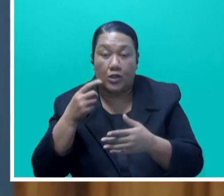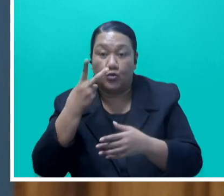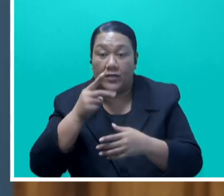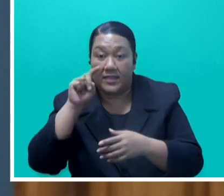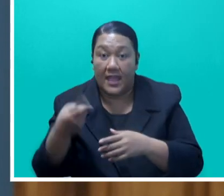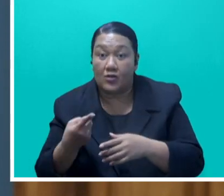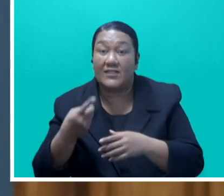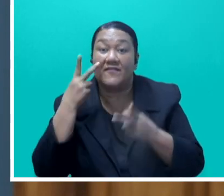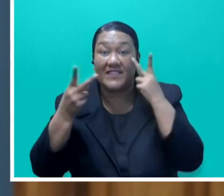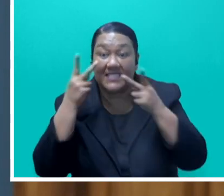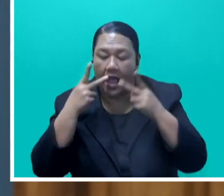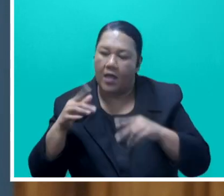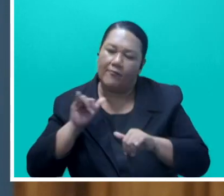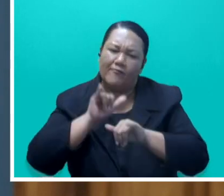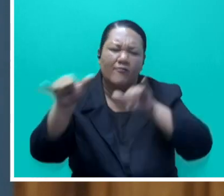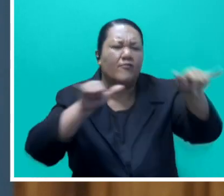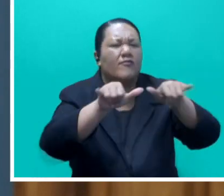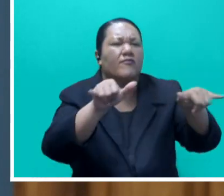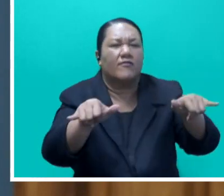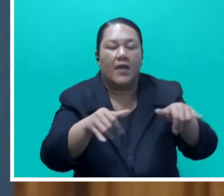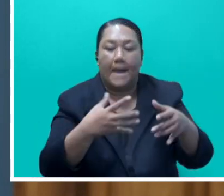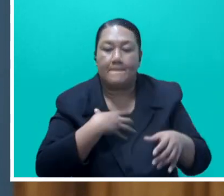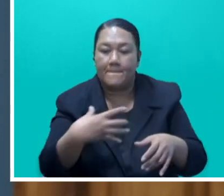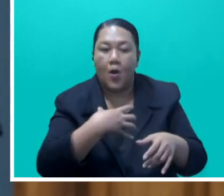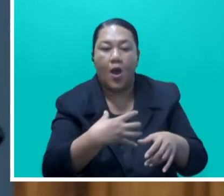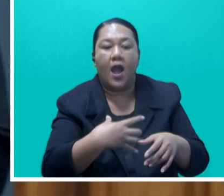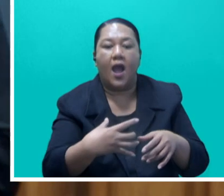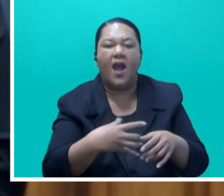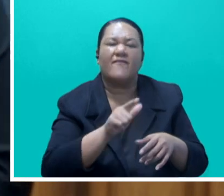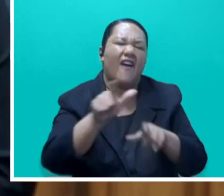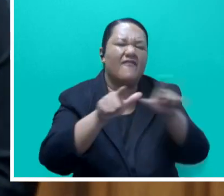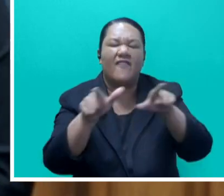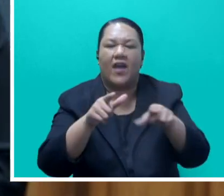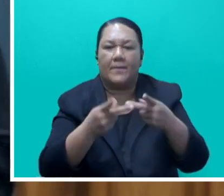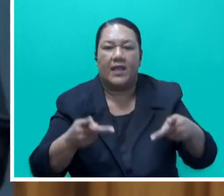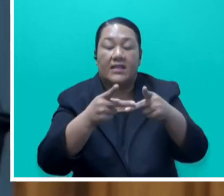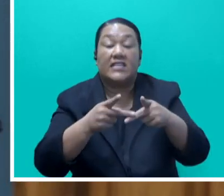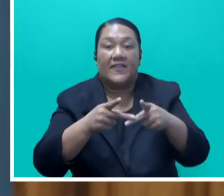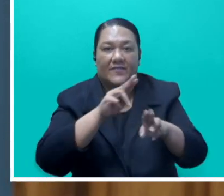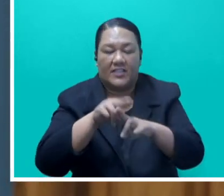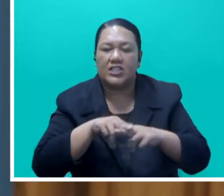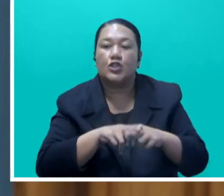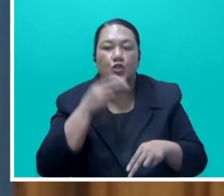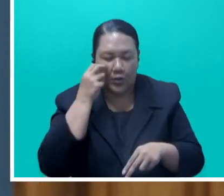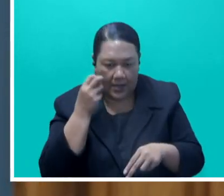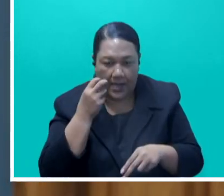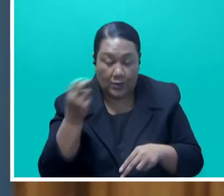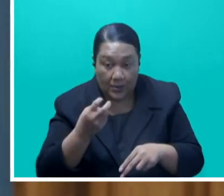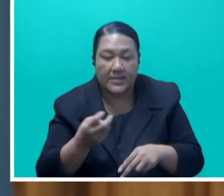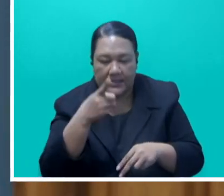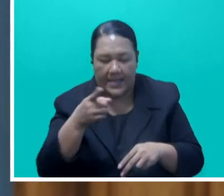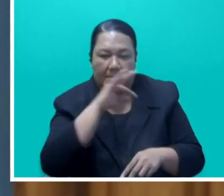of Fiji so that communities too can benefit from this venture. This will be our first major tourism event since the pandemic, so we are